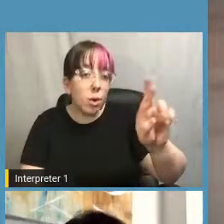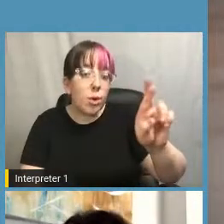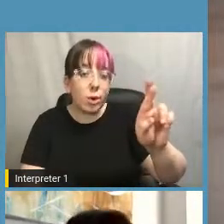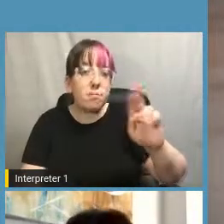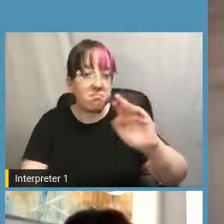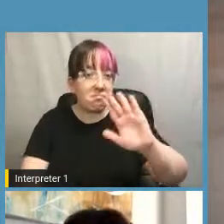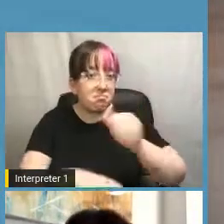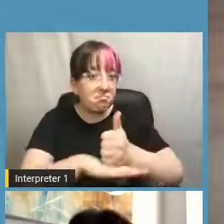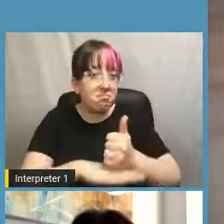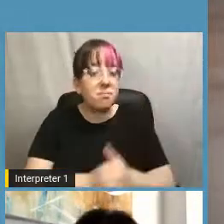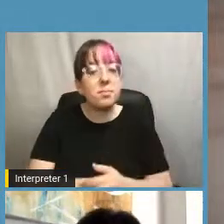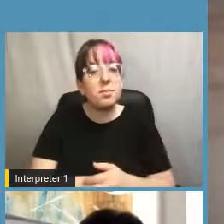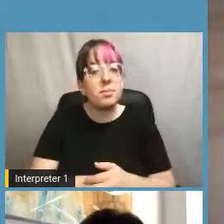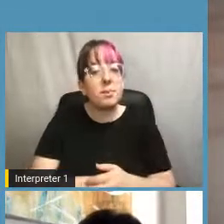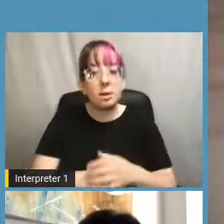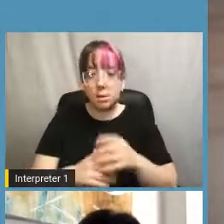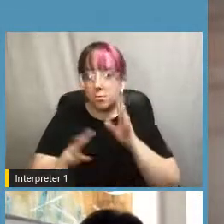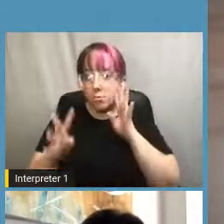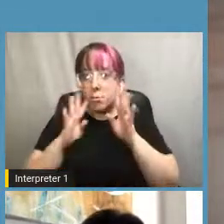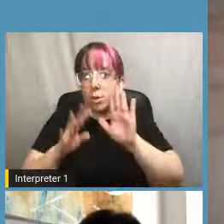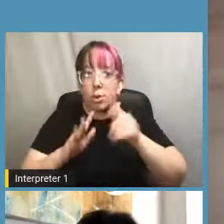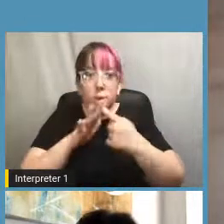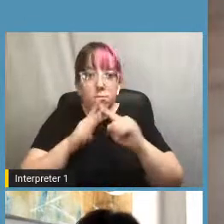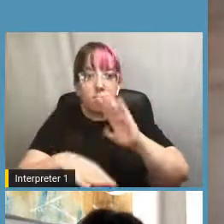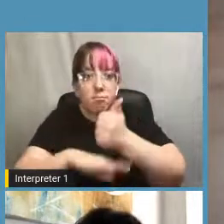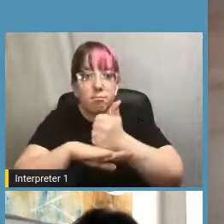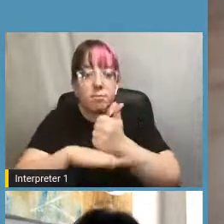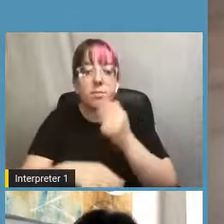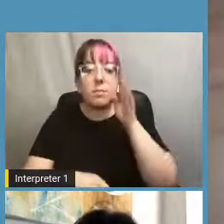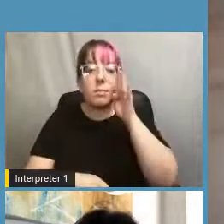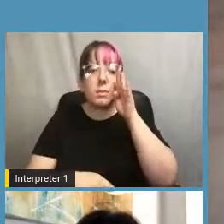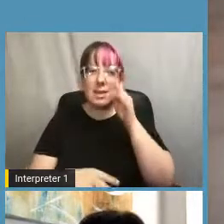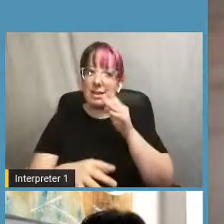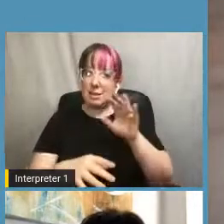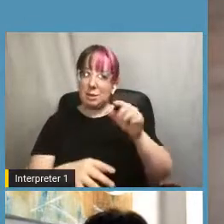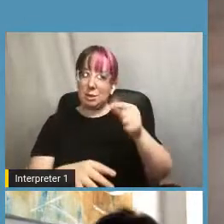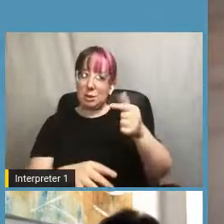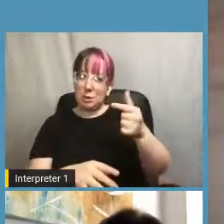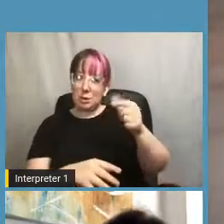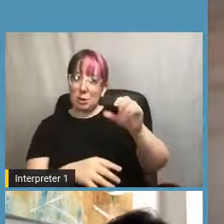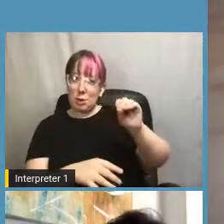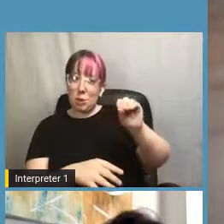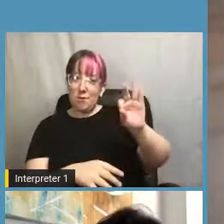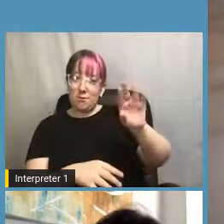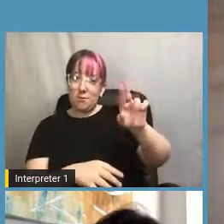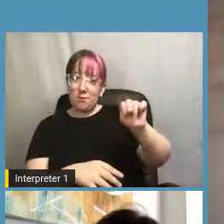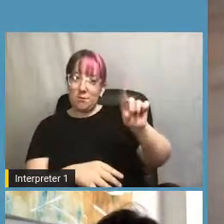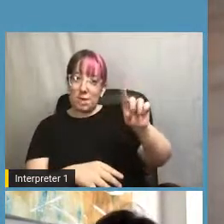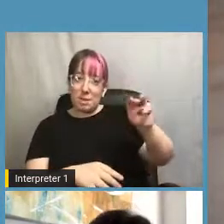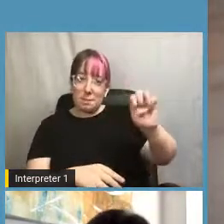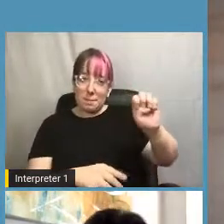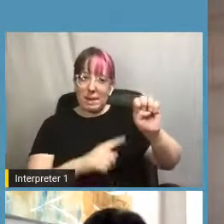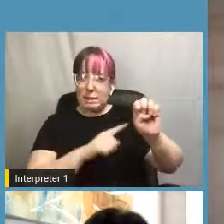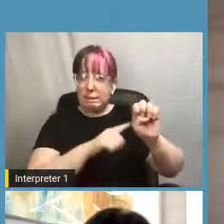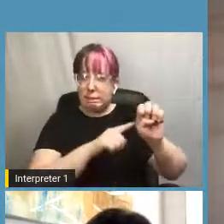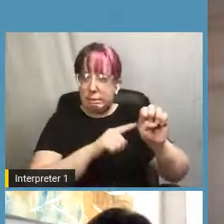case, create your Kickstarter page, avoid GoFundMe, because nobody trusts it, because it's an open goal. And if you don't